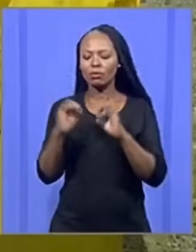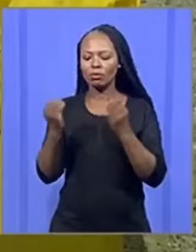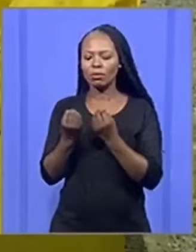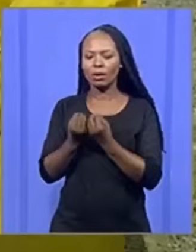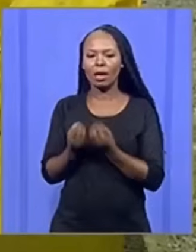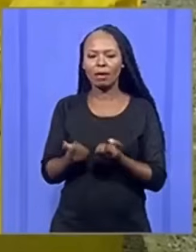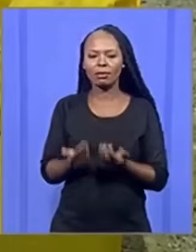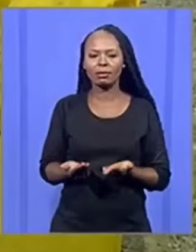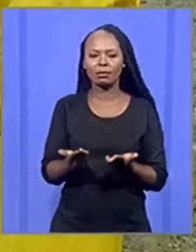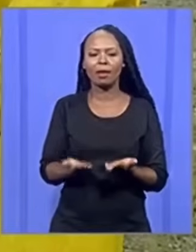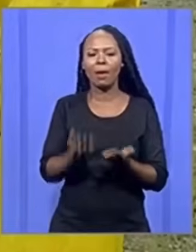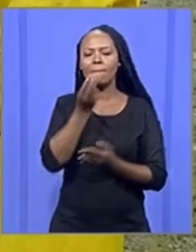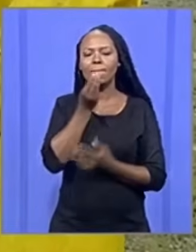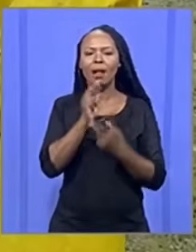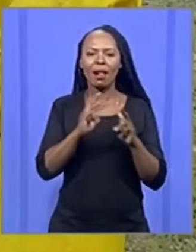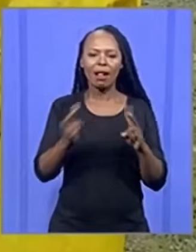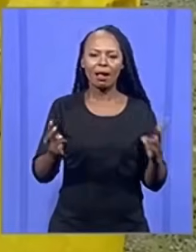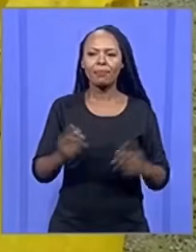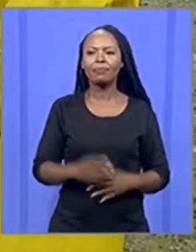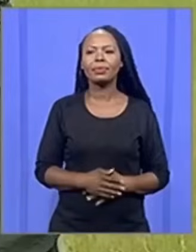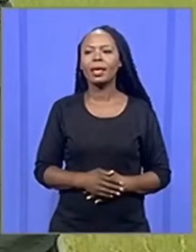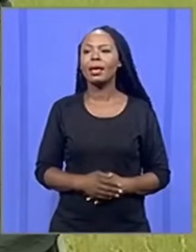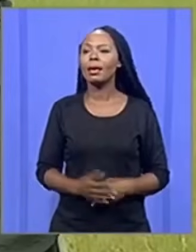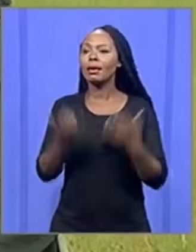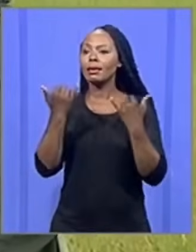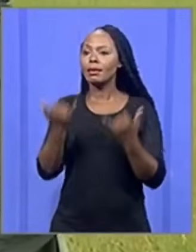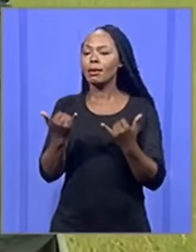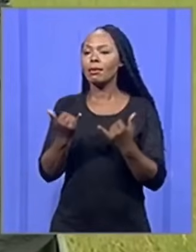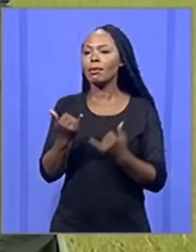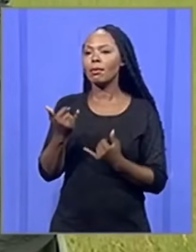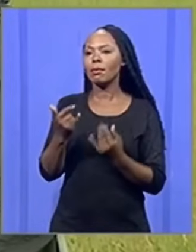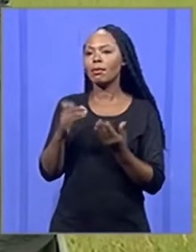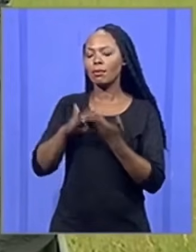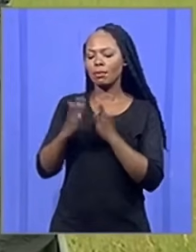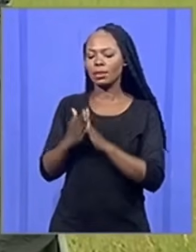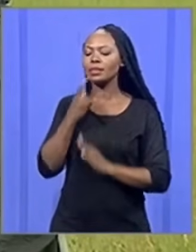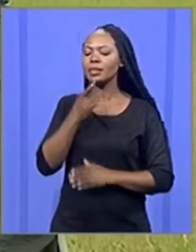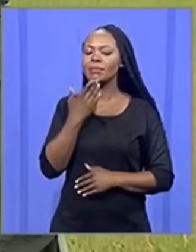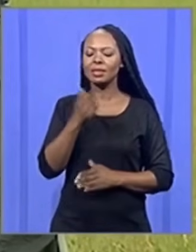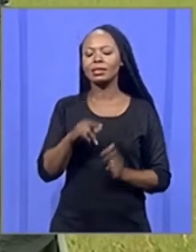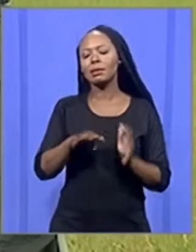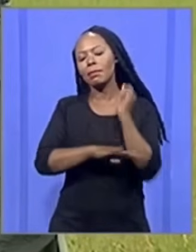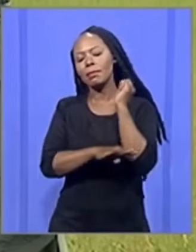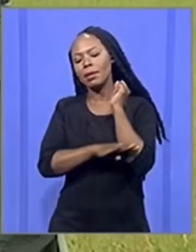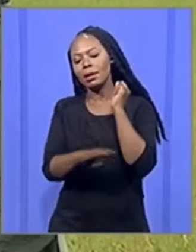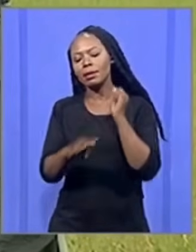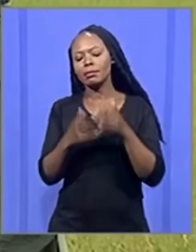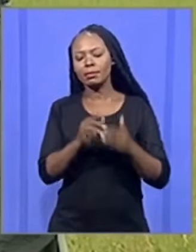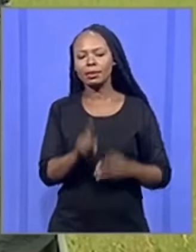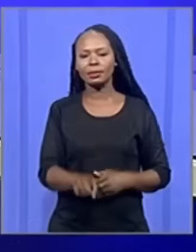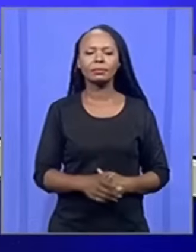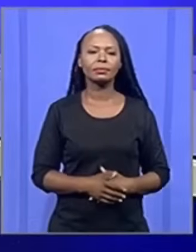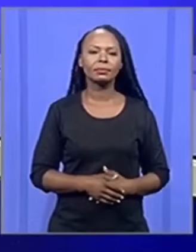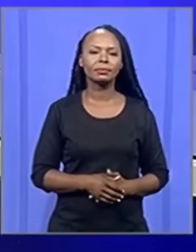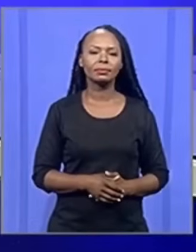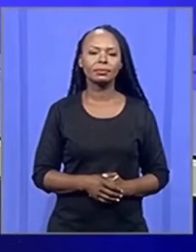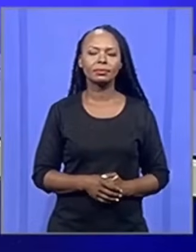latelang. Baagi ba ba nna mo mafelong a kwa tlase ba kopilwe go nna kelotlhoko.